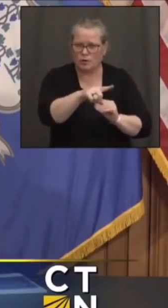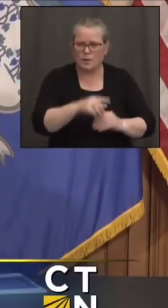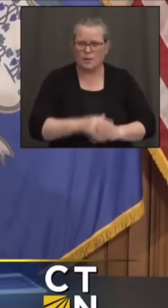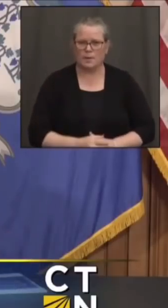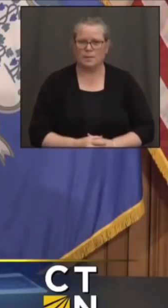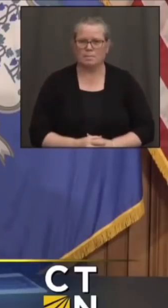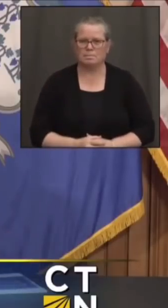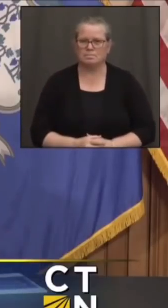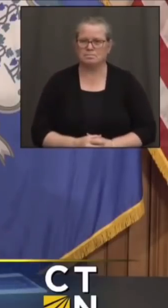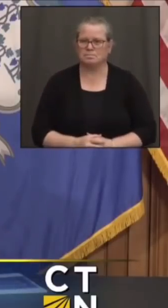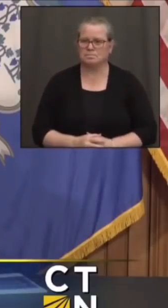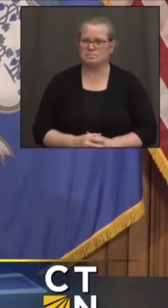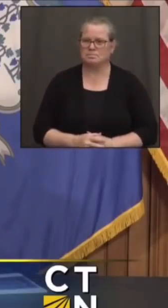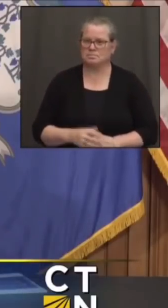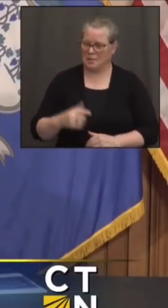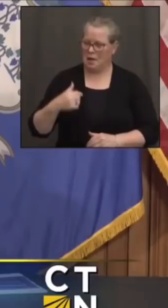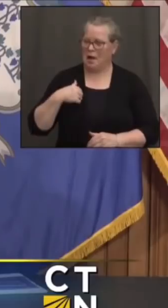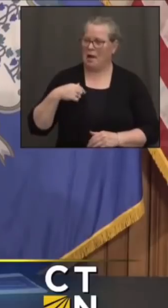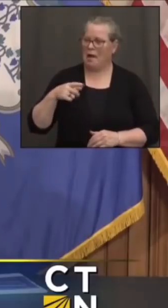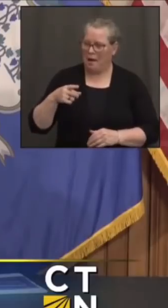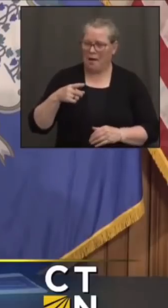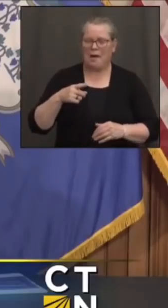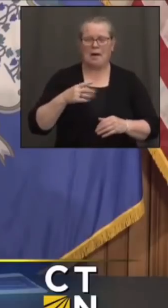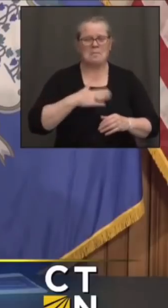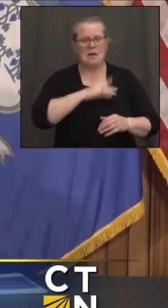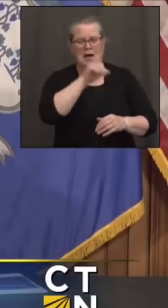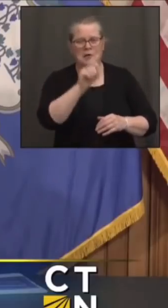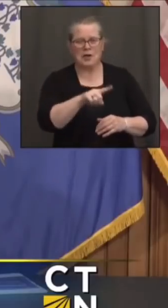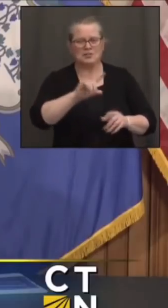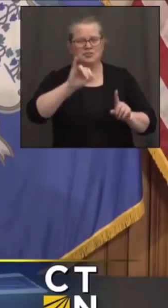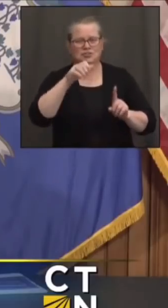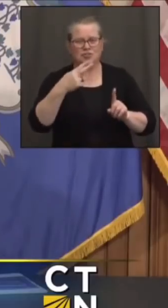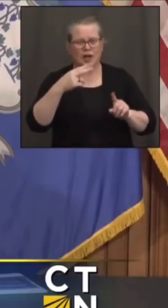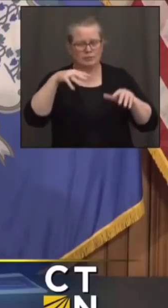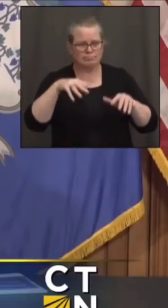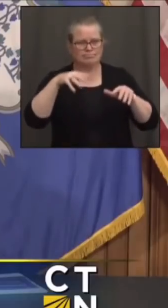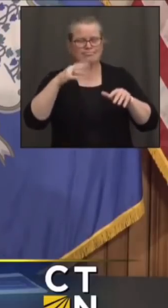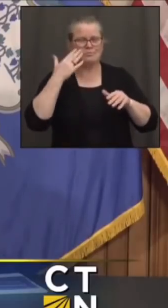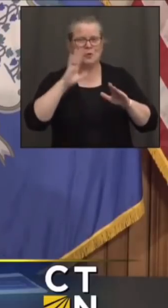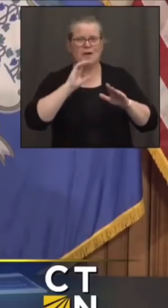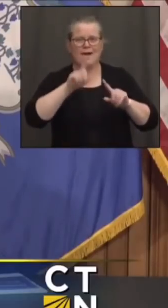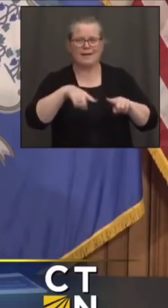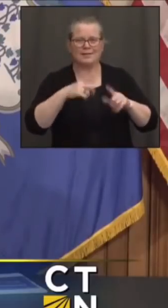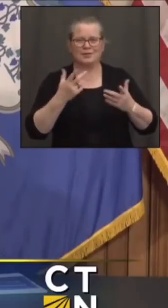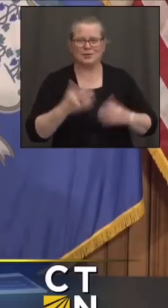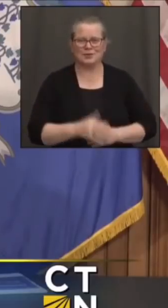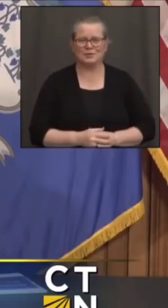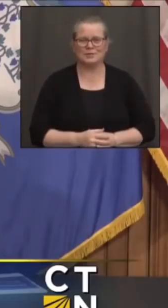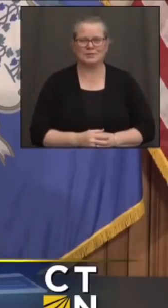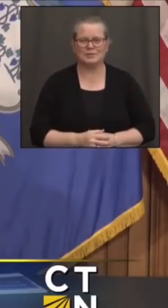Stumped him, all right. It's a good day. Well, but Ken, Go ahead, DJ.